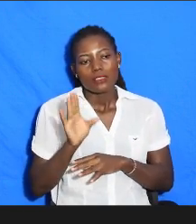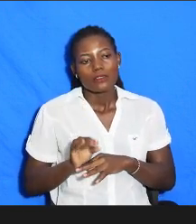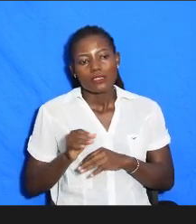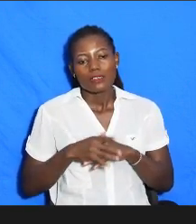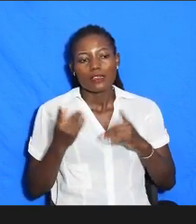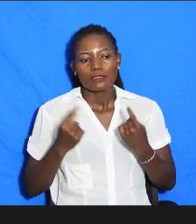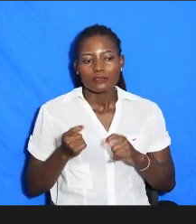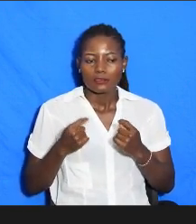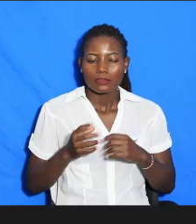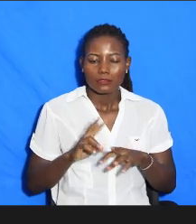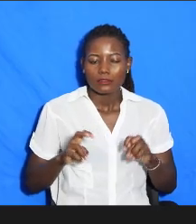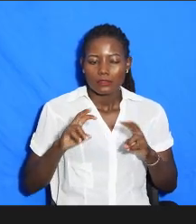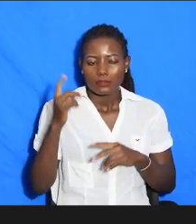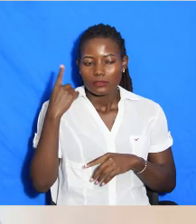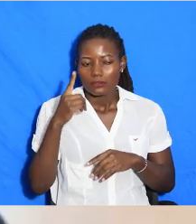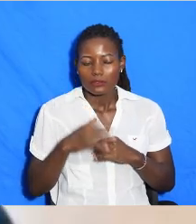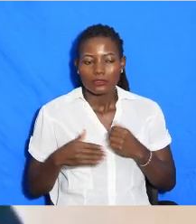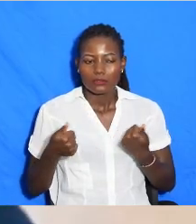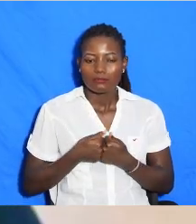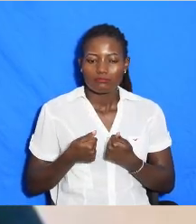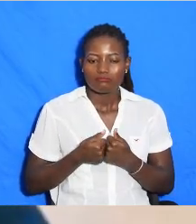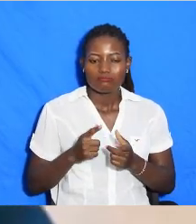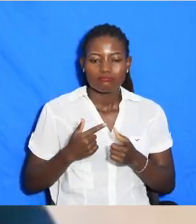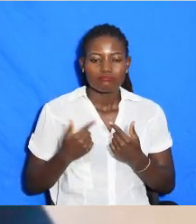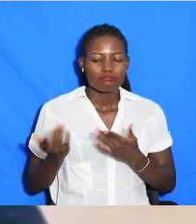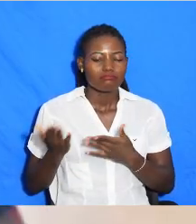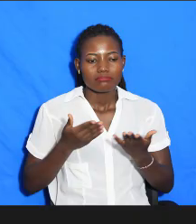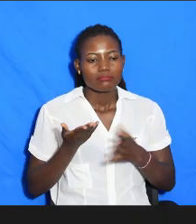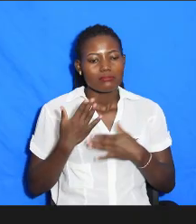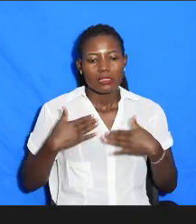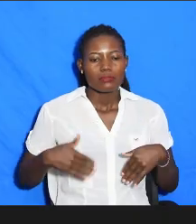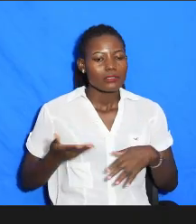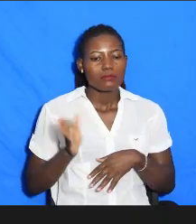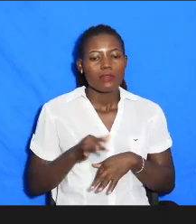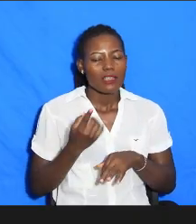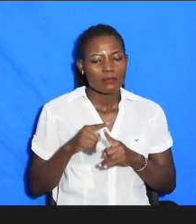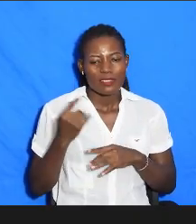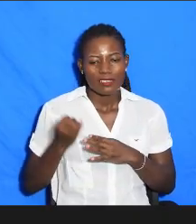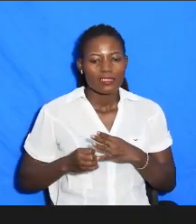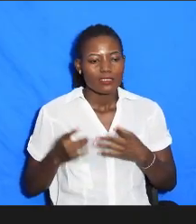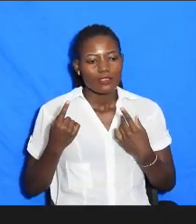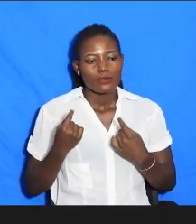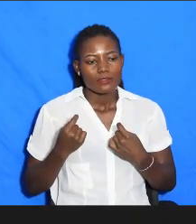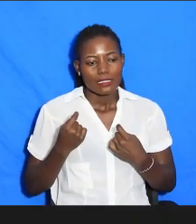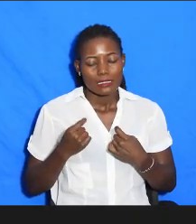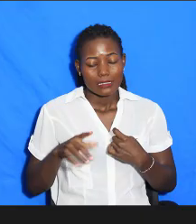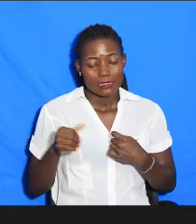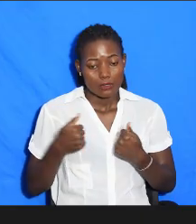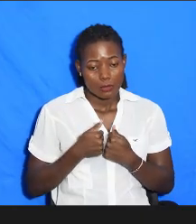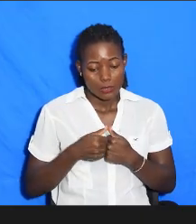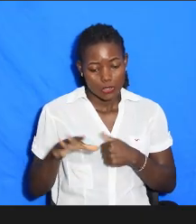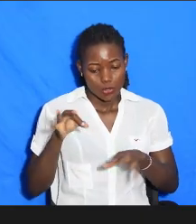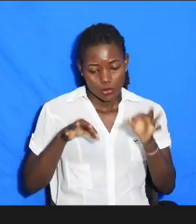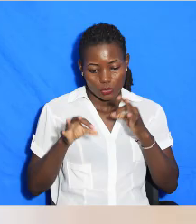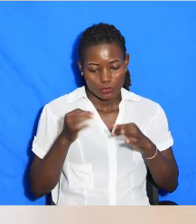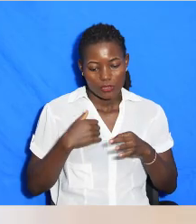and Mm. try and bring my body back to where it was. But at the end of the trials, I was really proud of myself just running a 10-1. I was